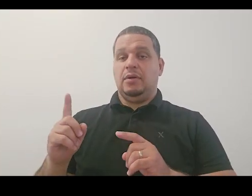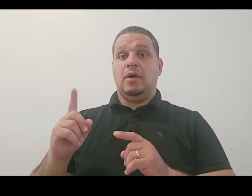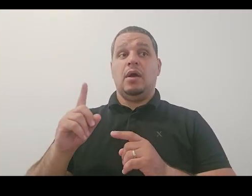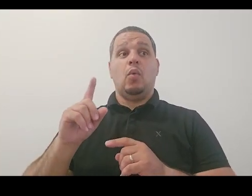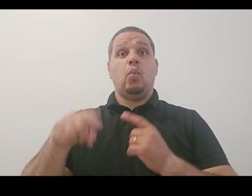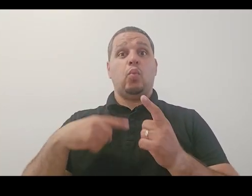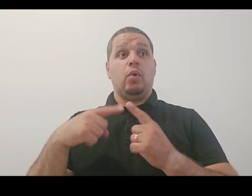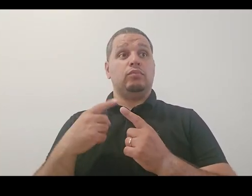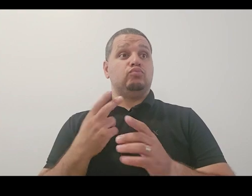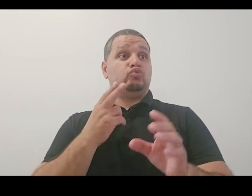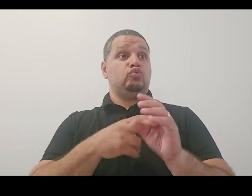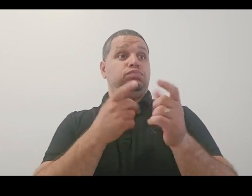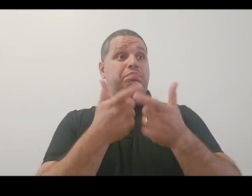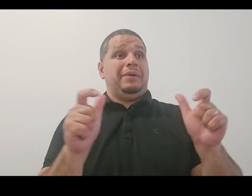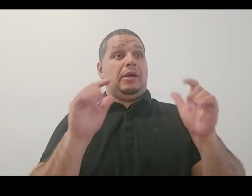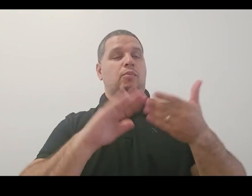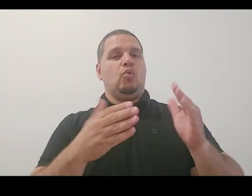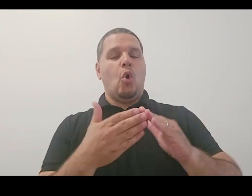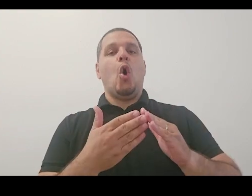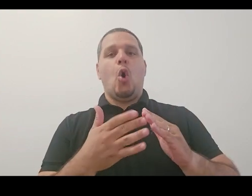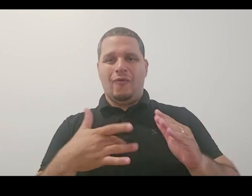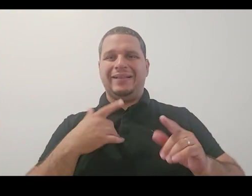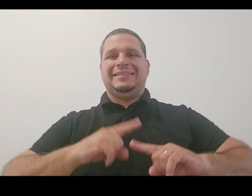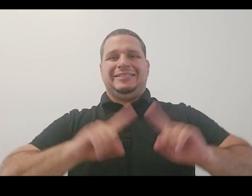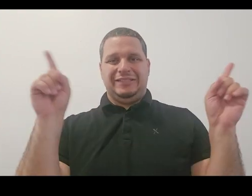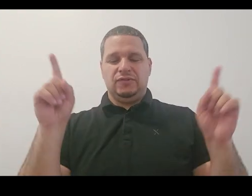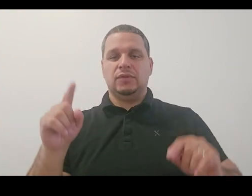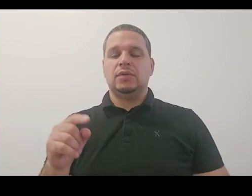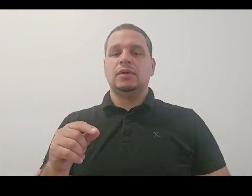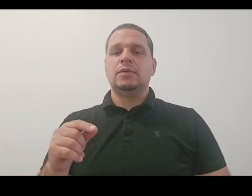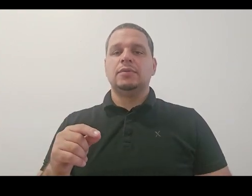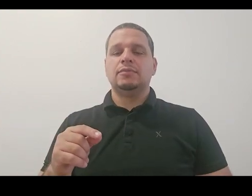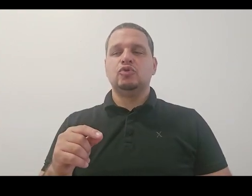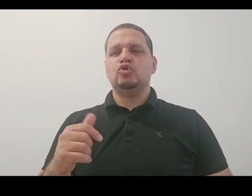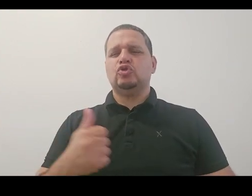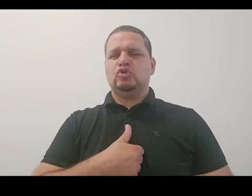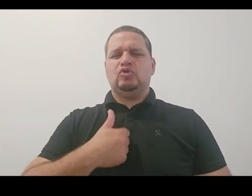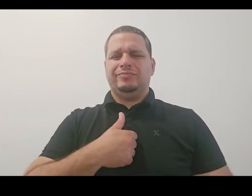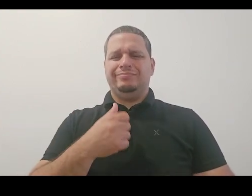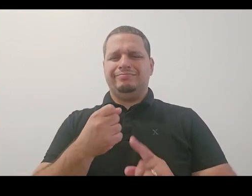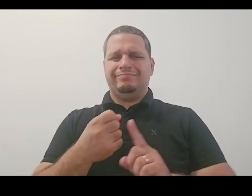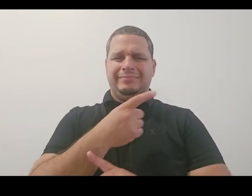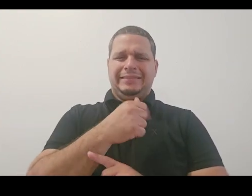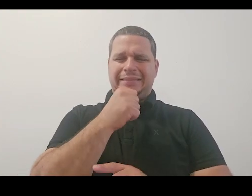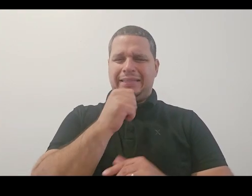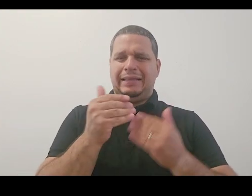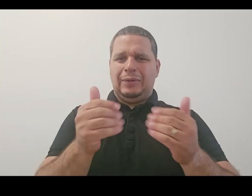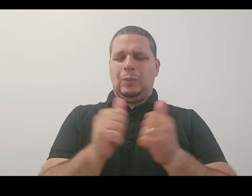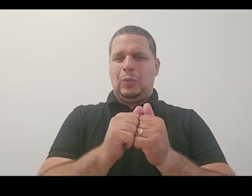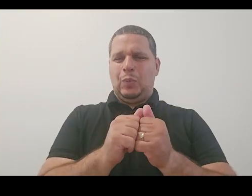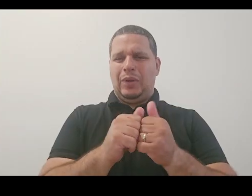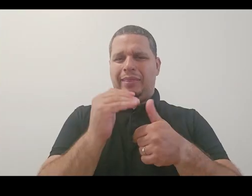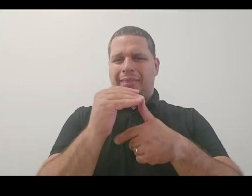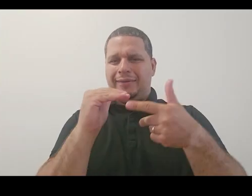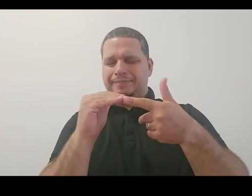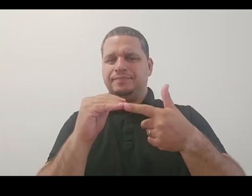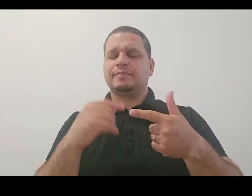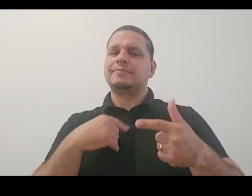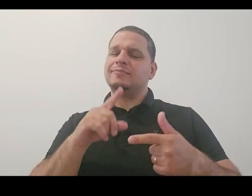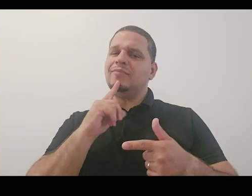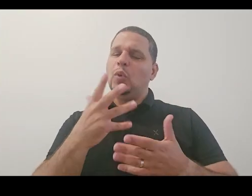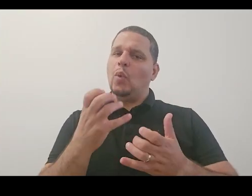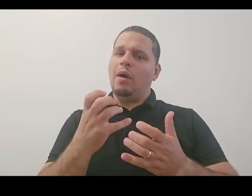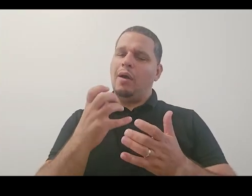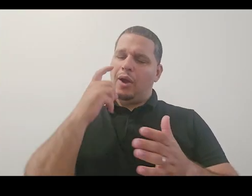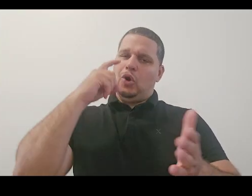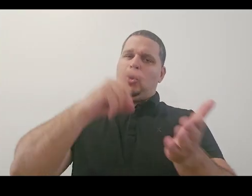And to me, like, I was never, sorry for digressing and not moving on to the next prompt, but I really wanted to just acknowledge what